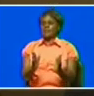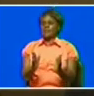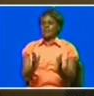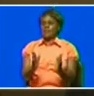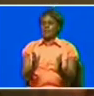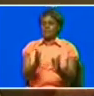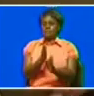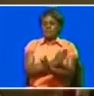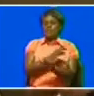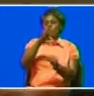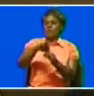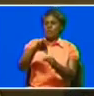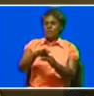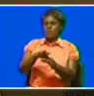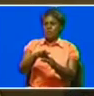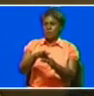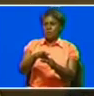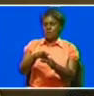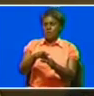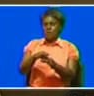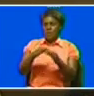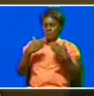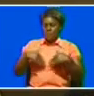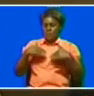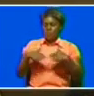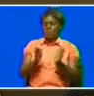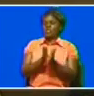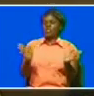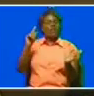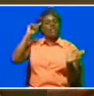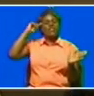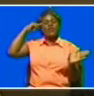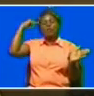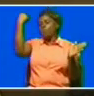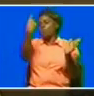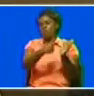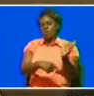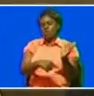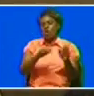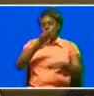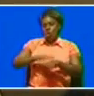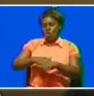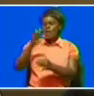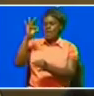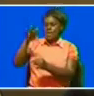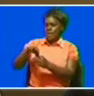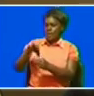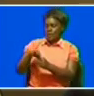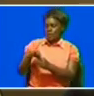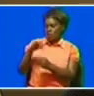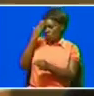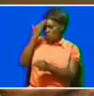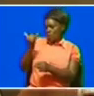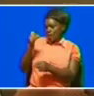elections, to get a sense of what people generally think about the elections, and so that